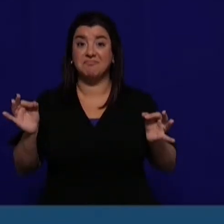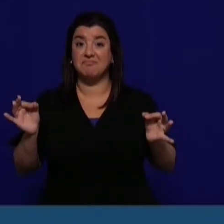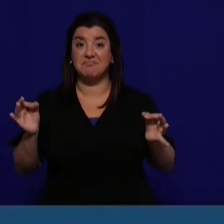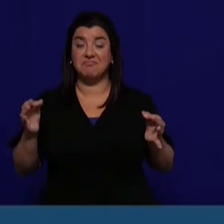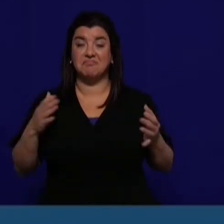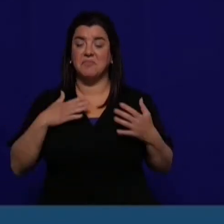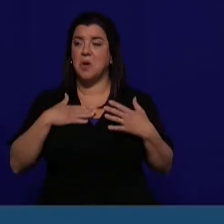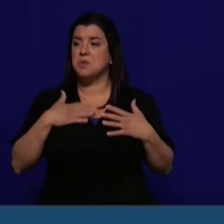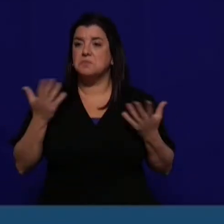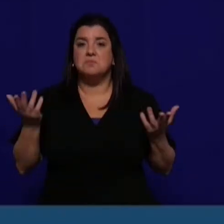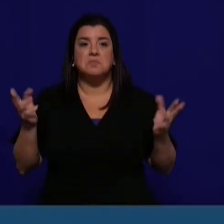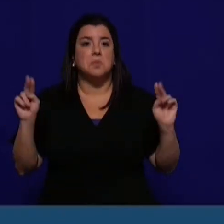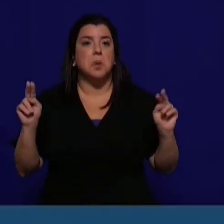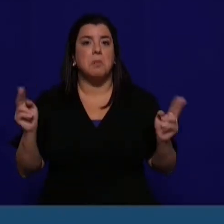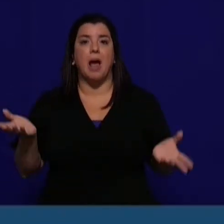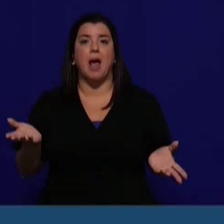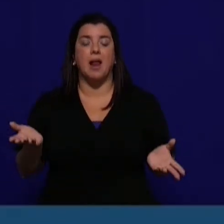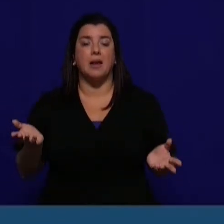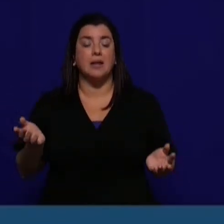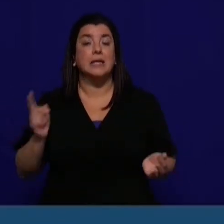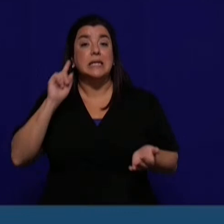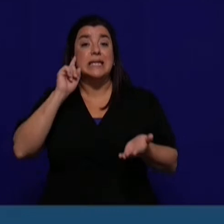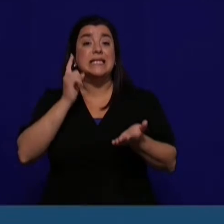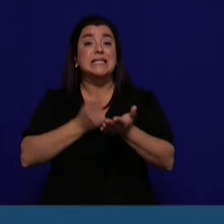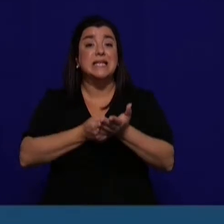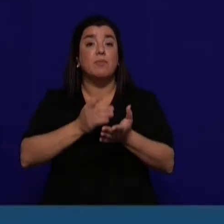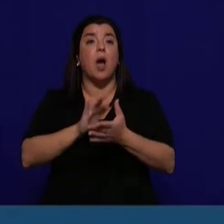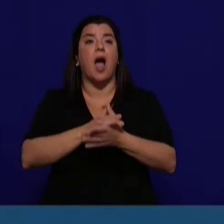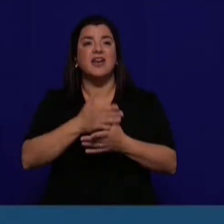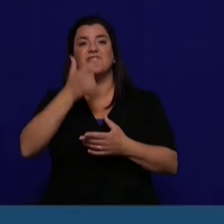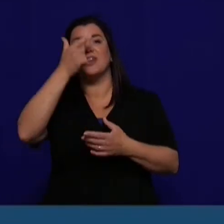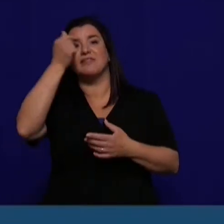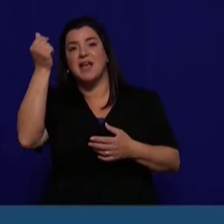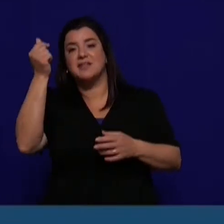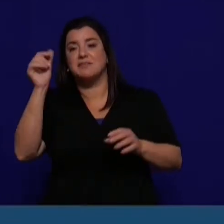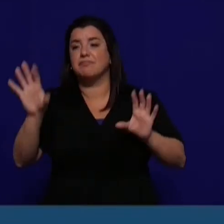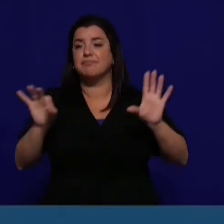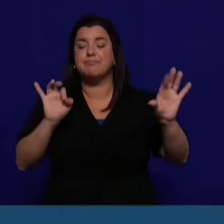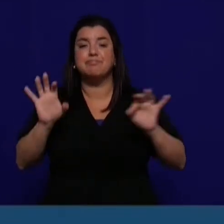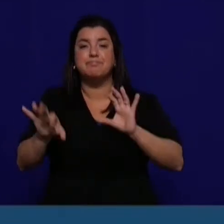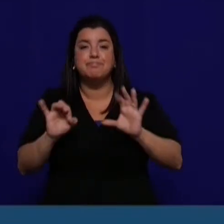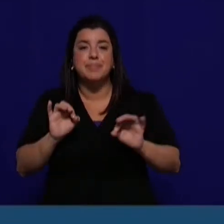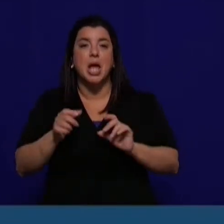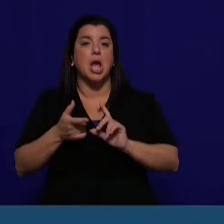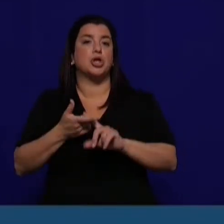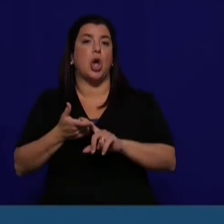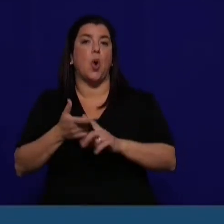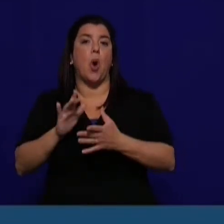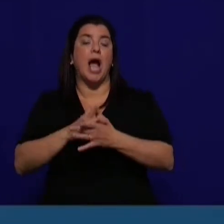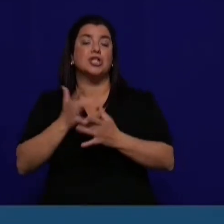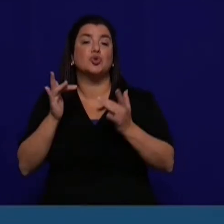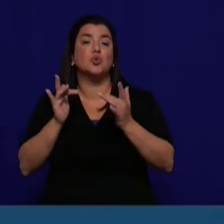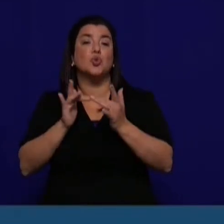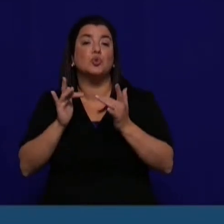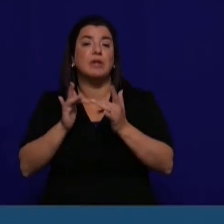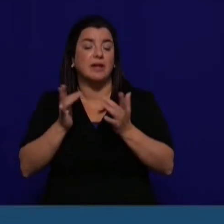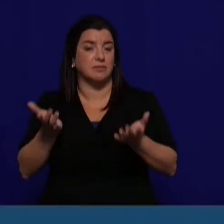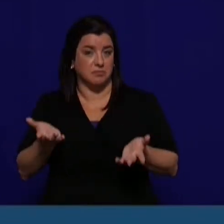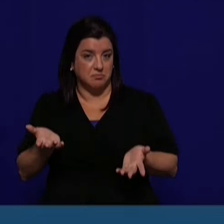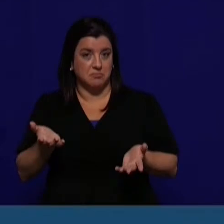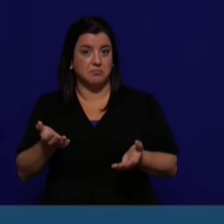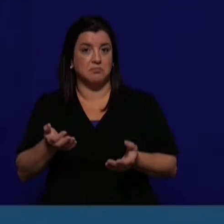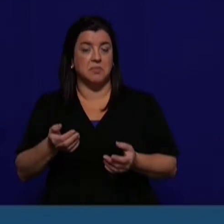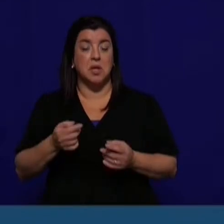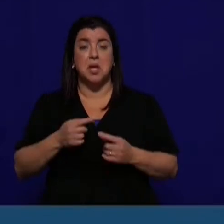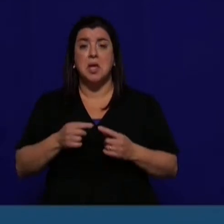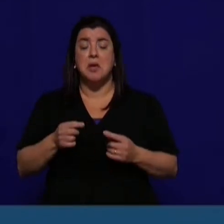jiġu skrobetti through random screening li jkunu qegħdin isiru. Kellek nies oħrajn li rajna li kellhom sintomi li huma ħfif